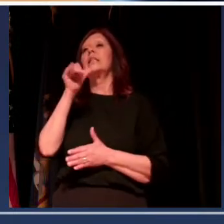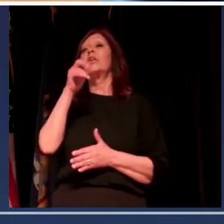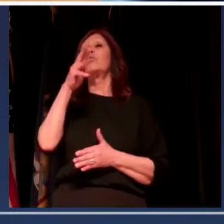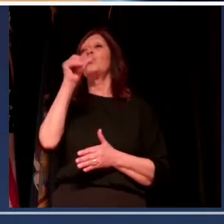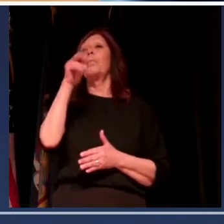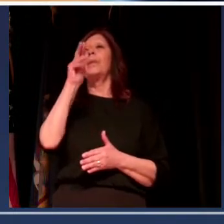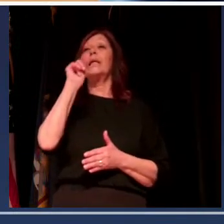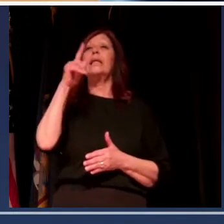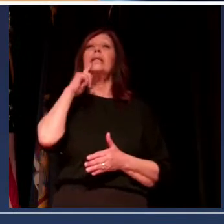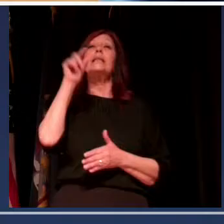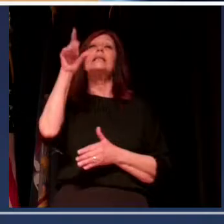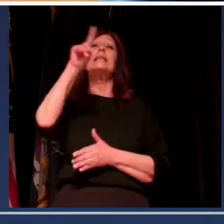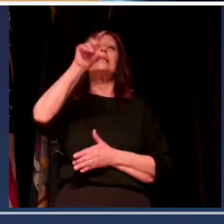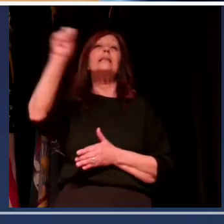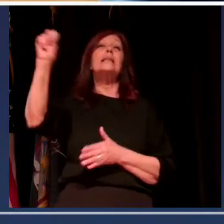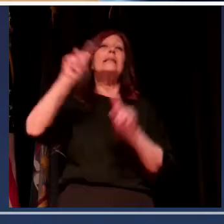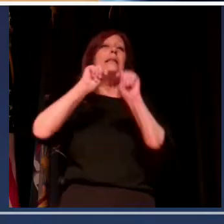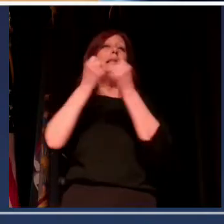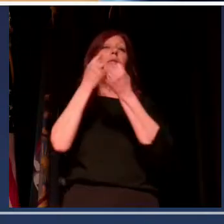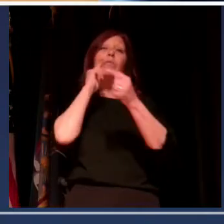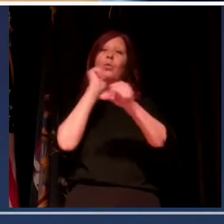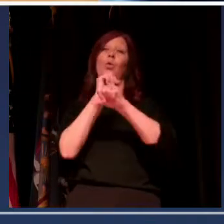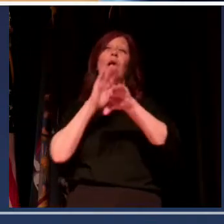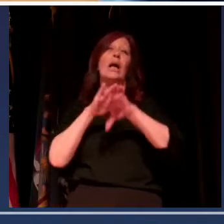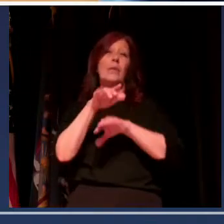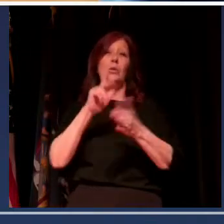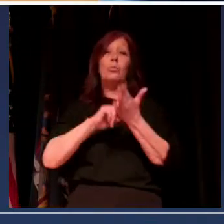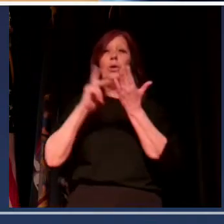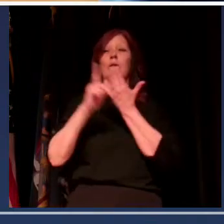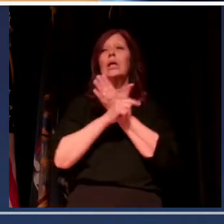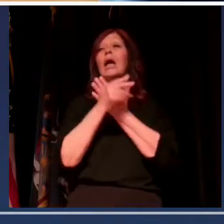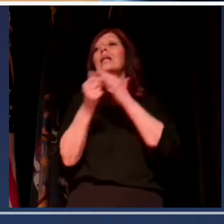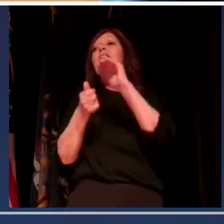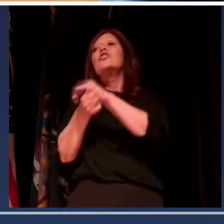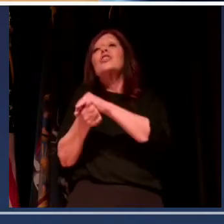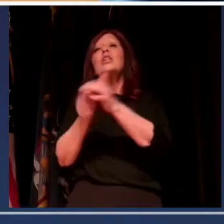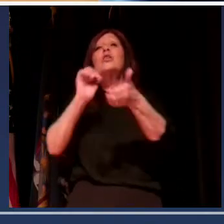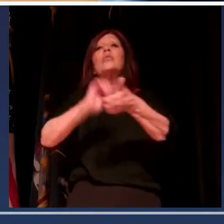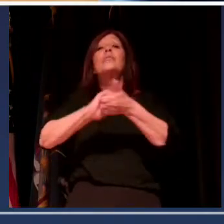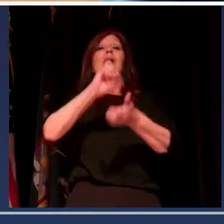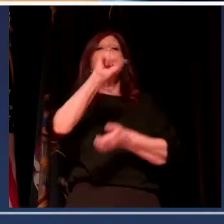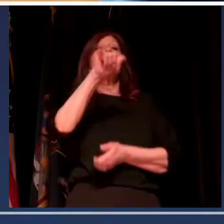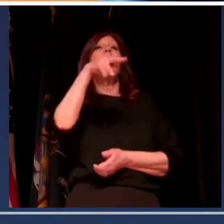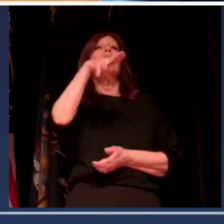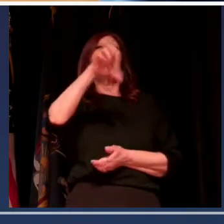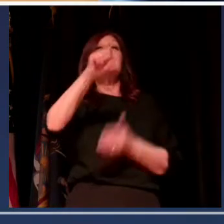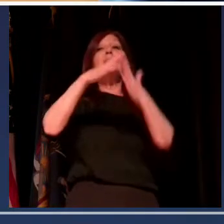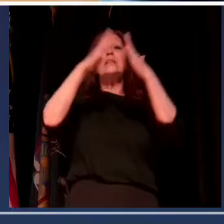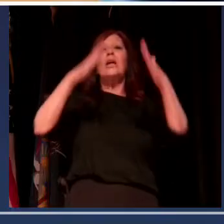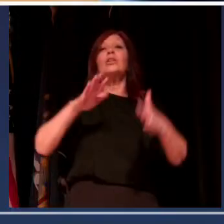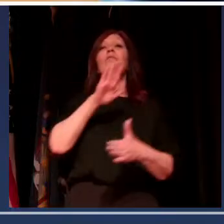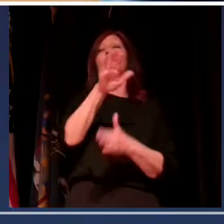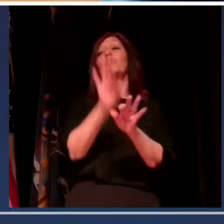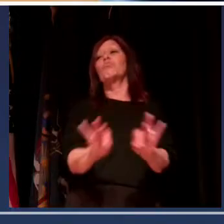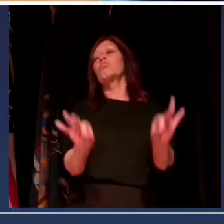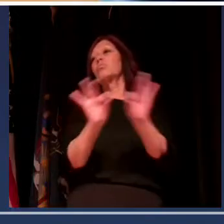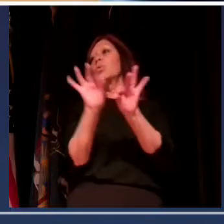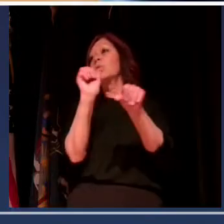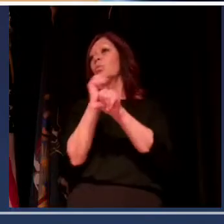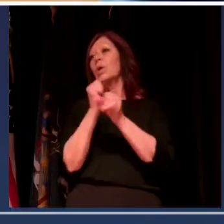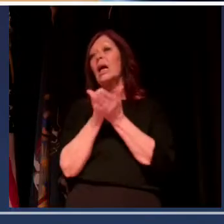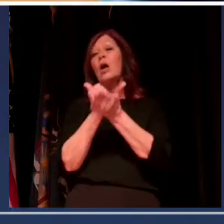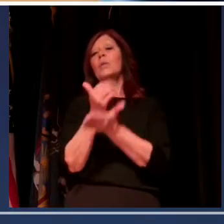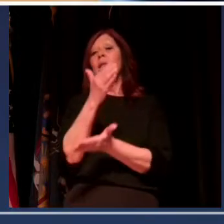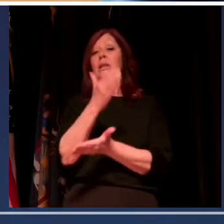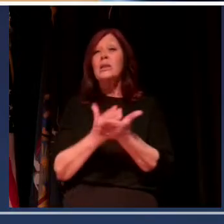of Social Services team for their work on this initiative, and our shelter partner Sylvia's House for their important work helping some of our